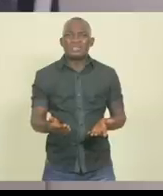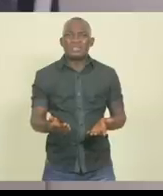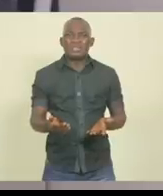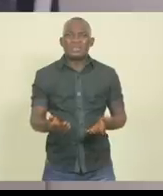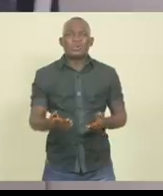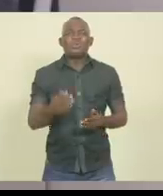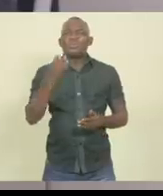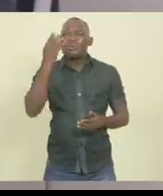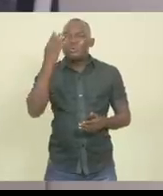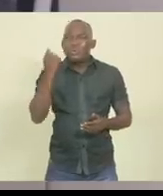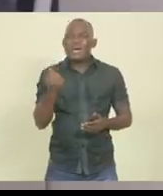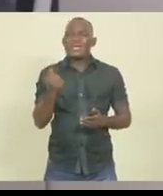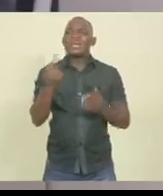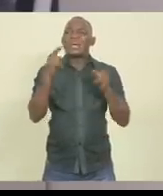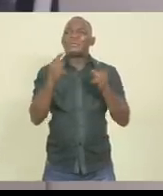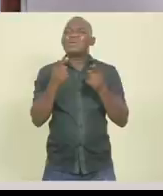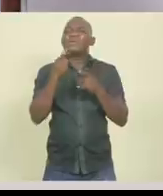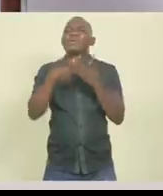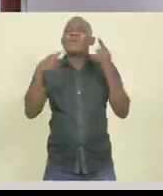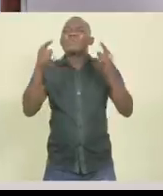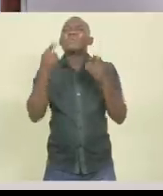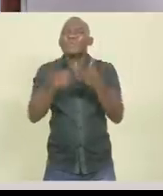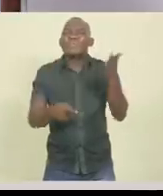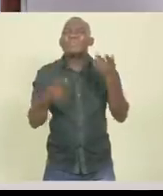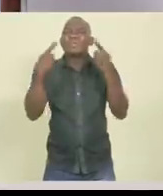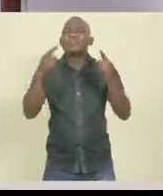Run me through exactly what happened.